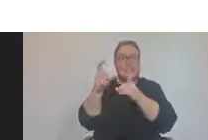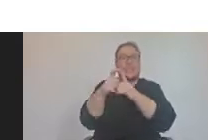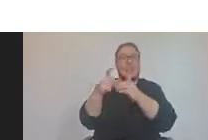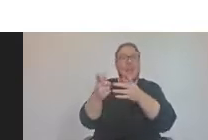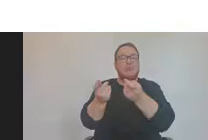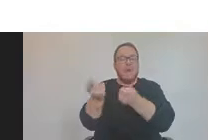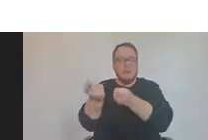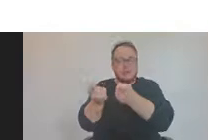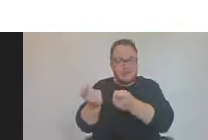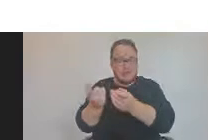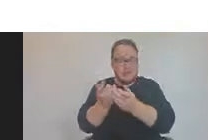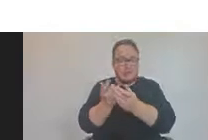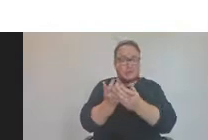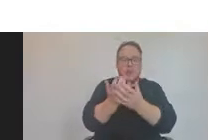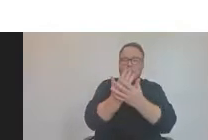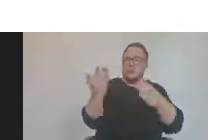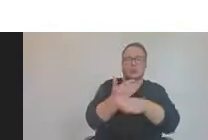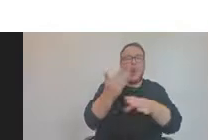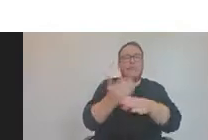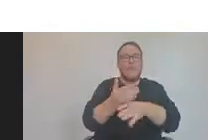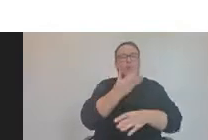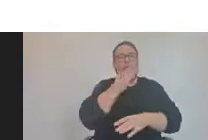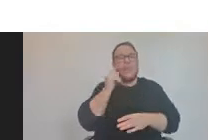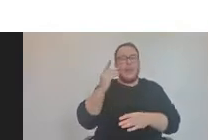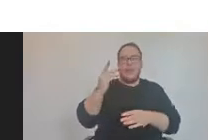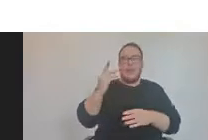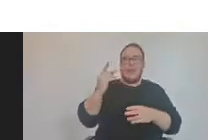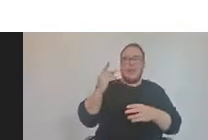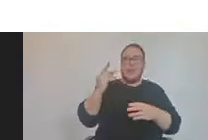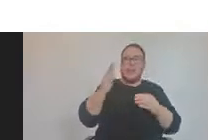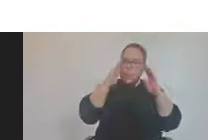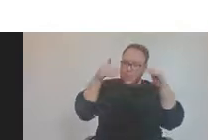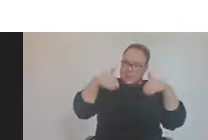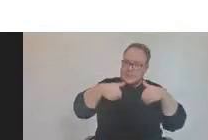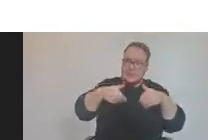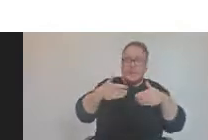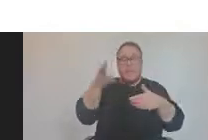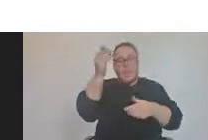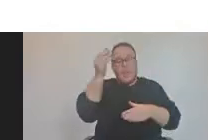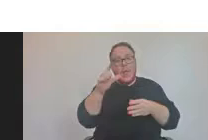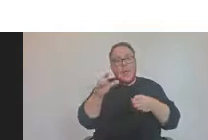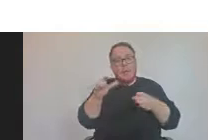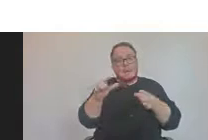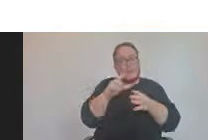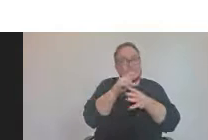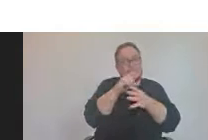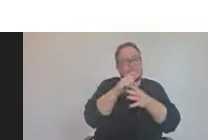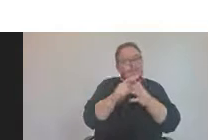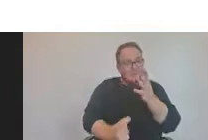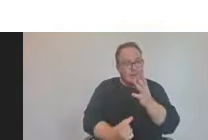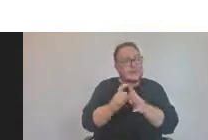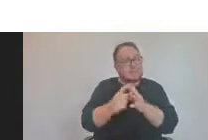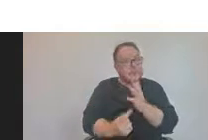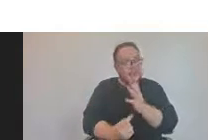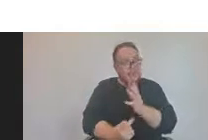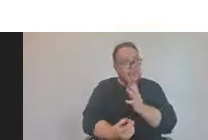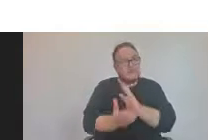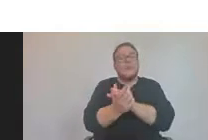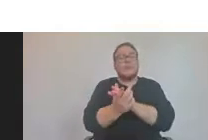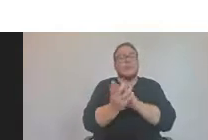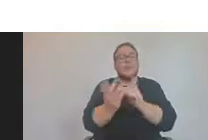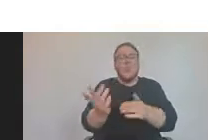autism. This is a really vulnerable group of people that sometimes it feels like a sort of in the background and needed